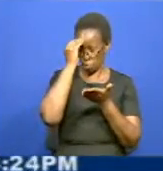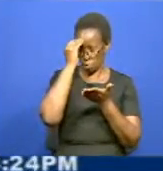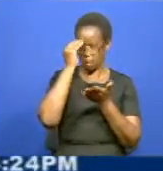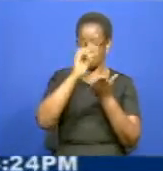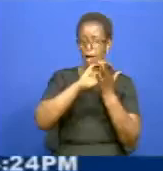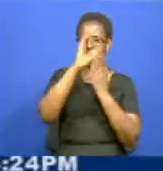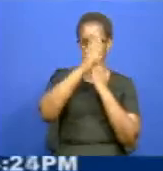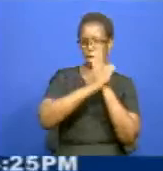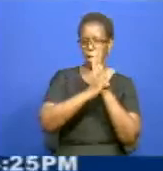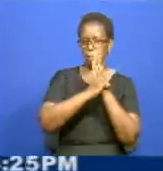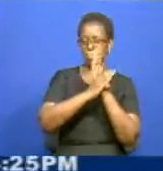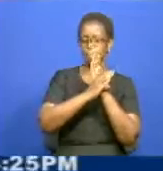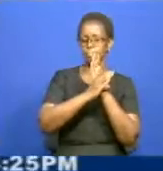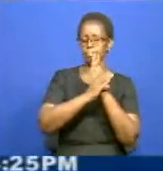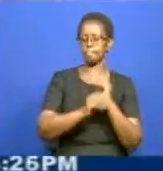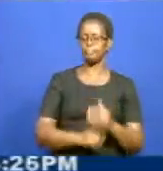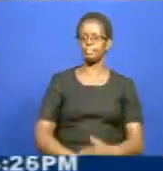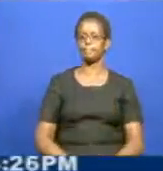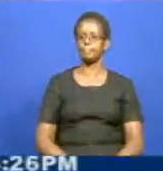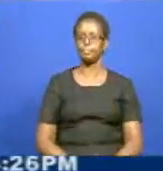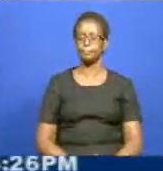Education.